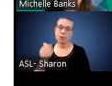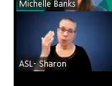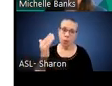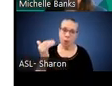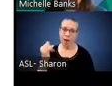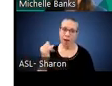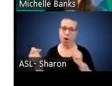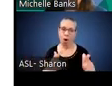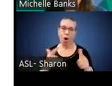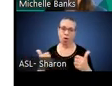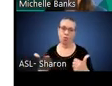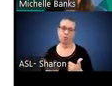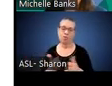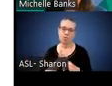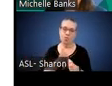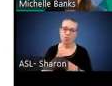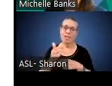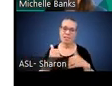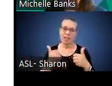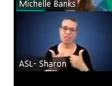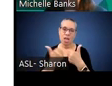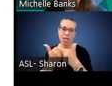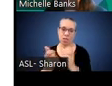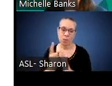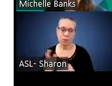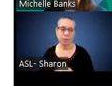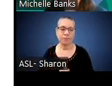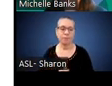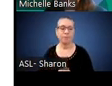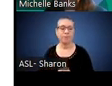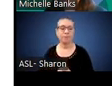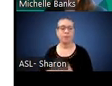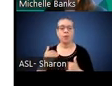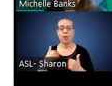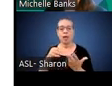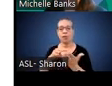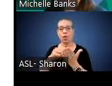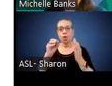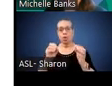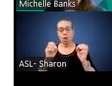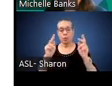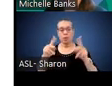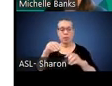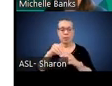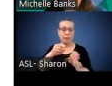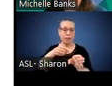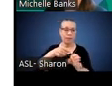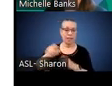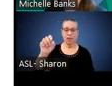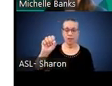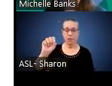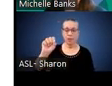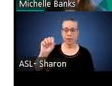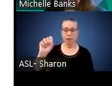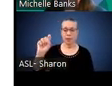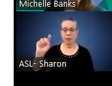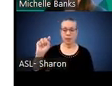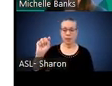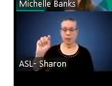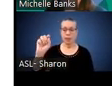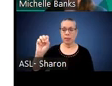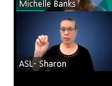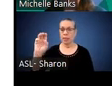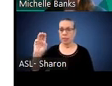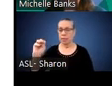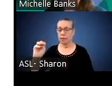We're offering short work-based learning opportunities, particularly in the field of STEM, including